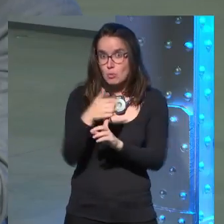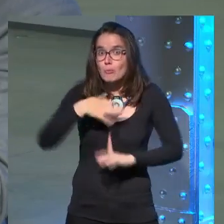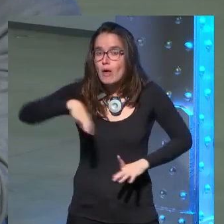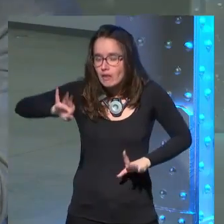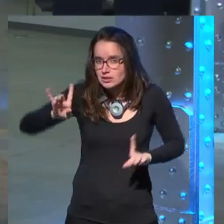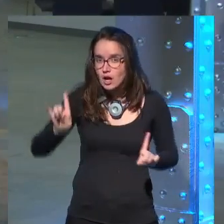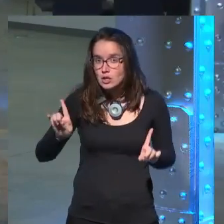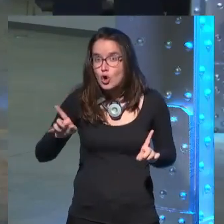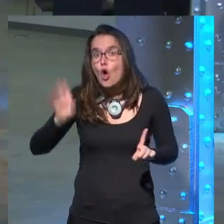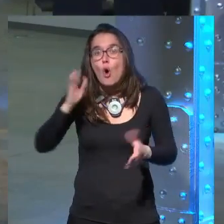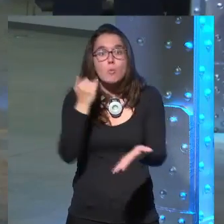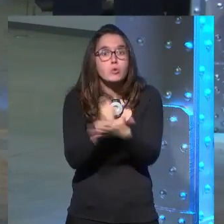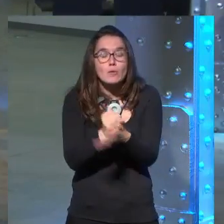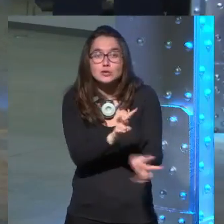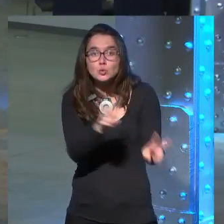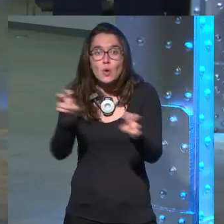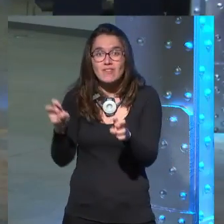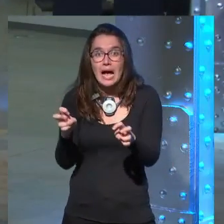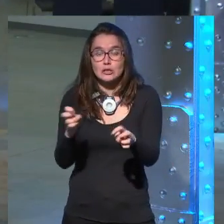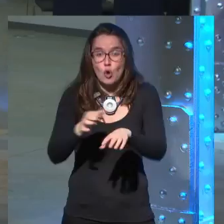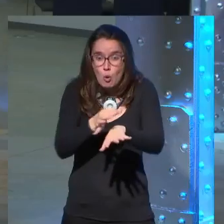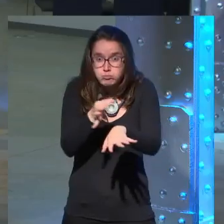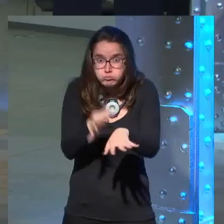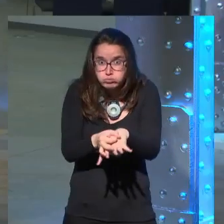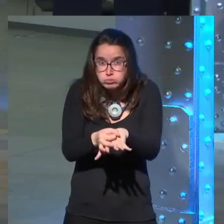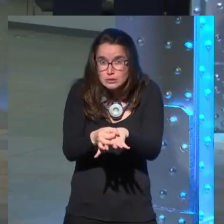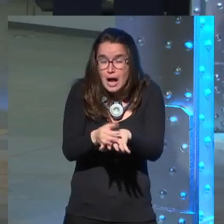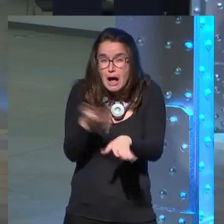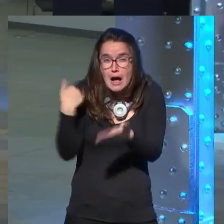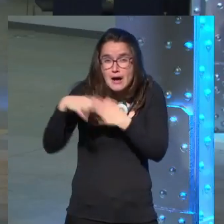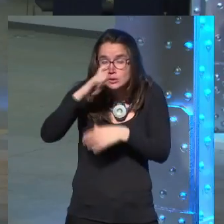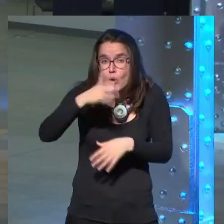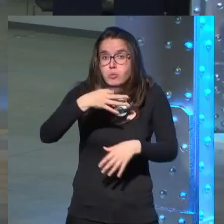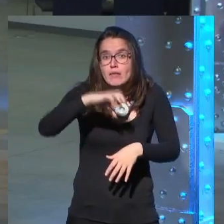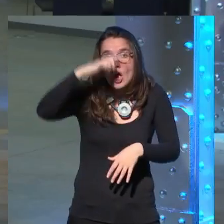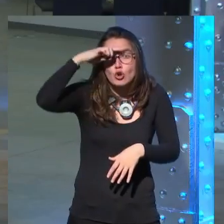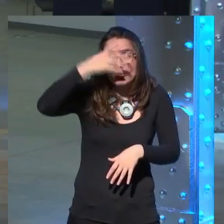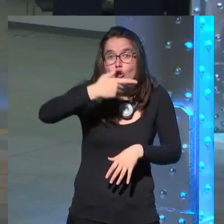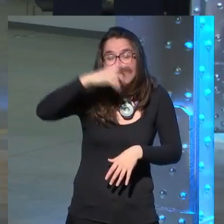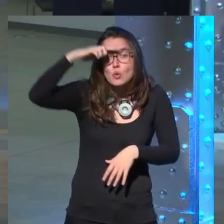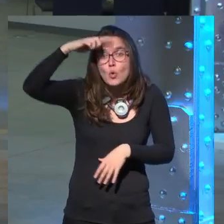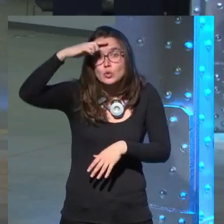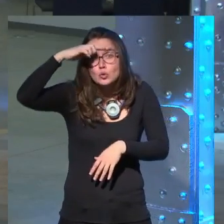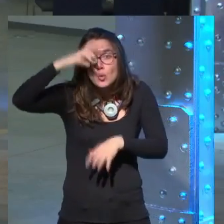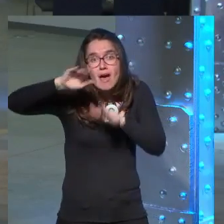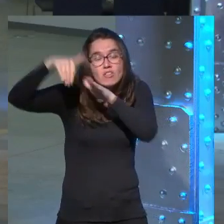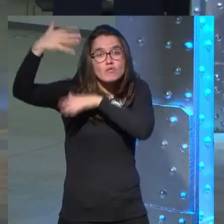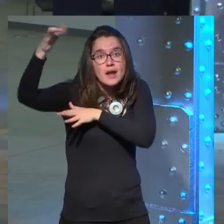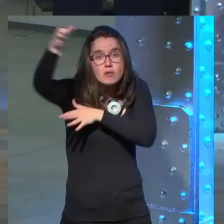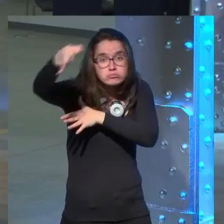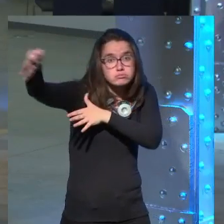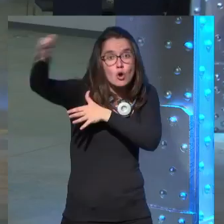new evidence of fossils. We might meet alien culture. I think that will be one of the black swans that will